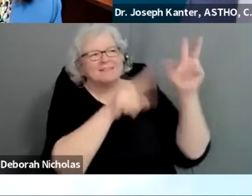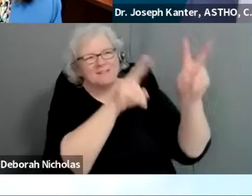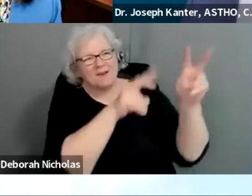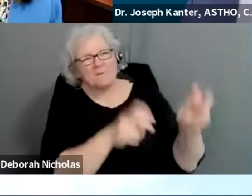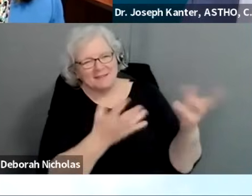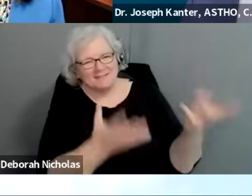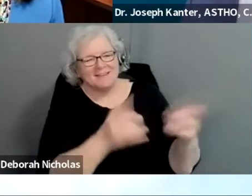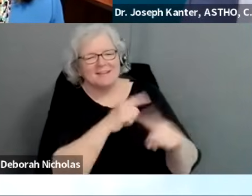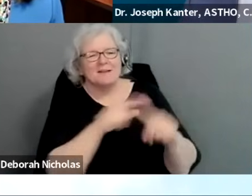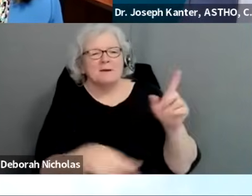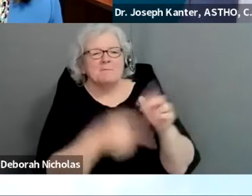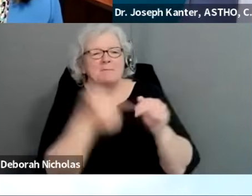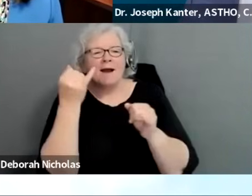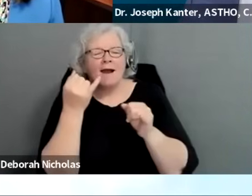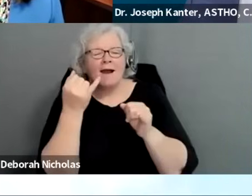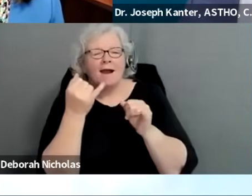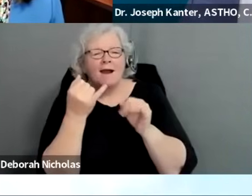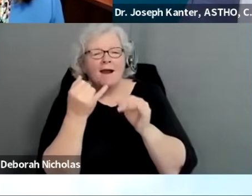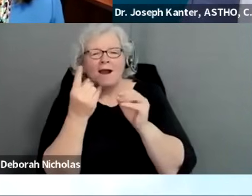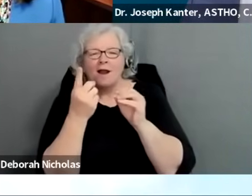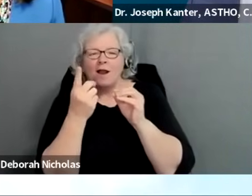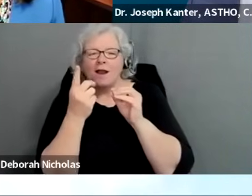this session. Turn back to Dr. Pavia.